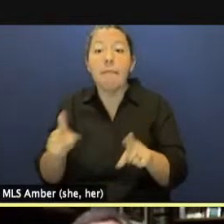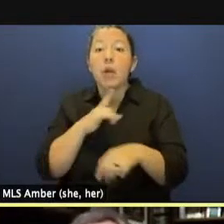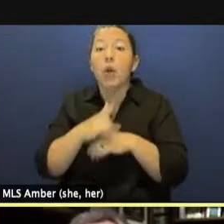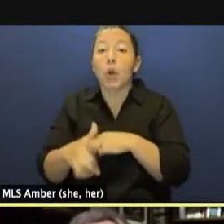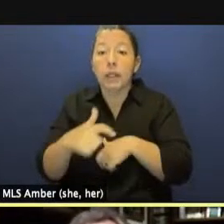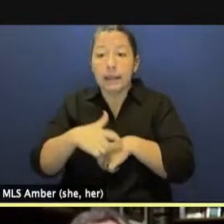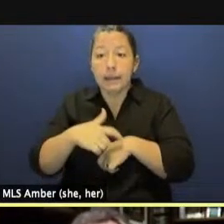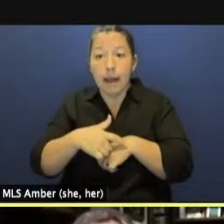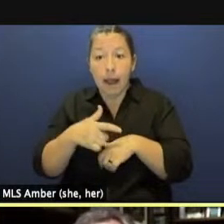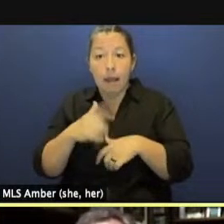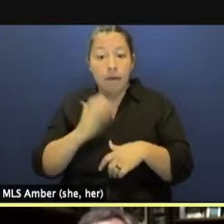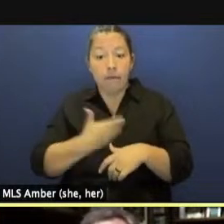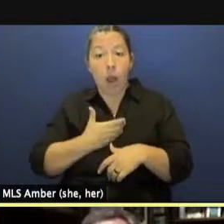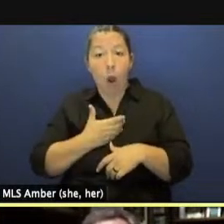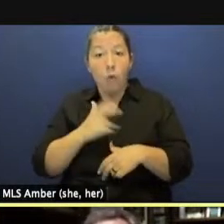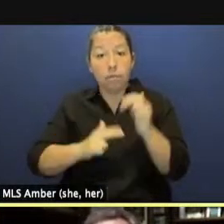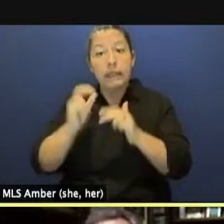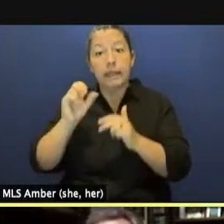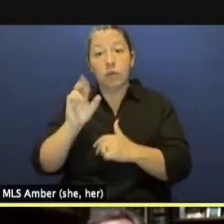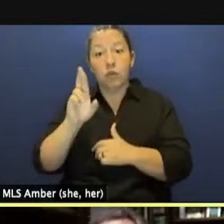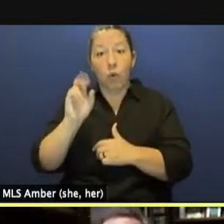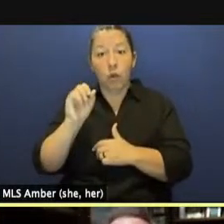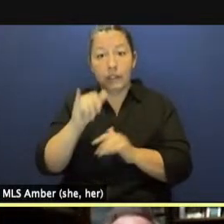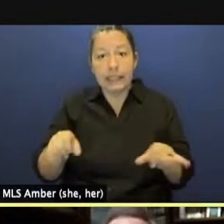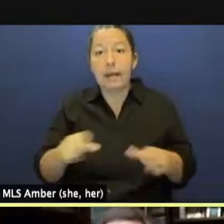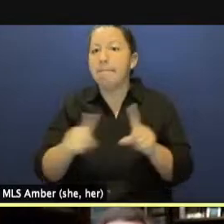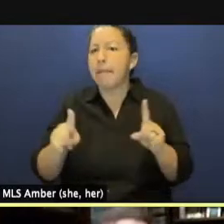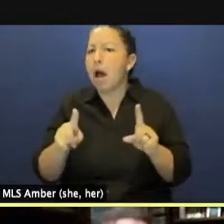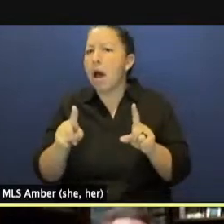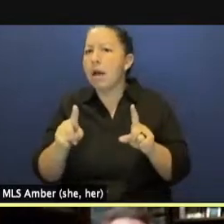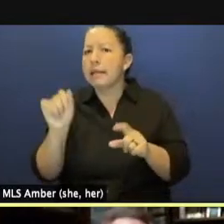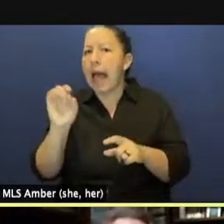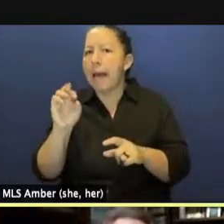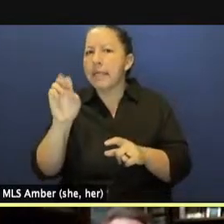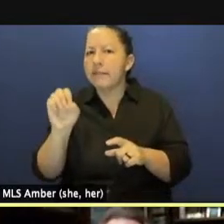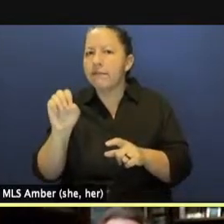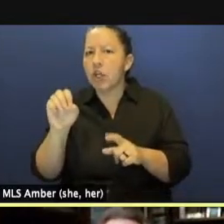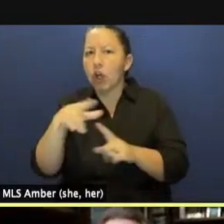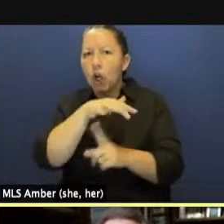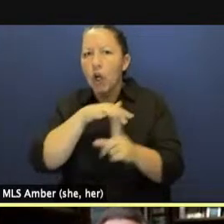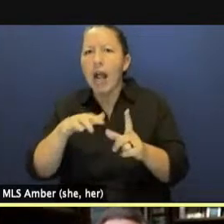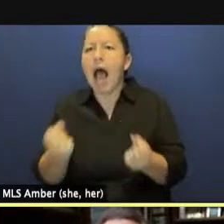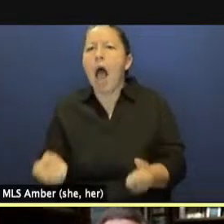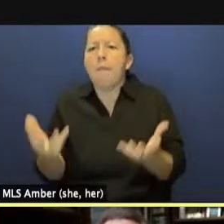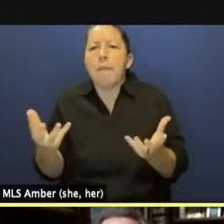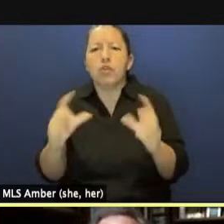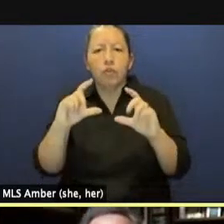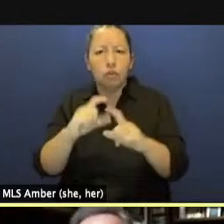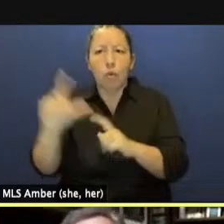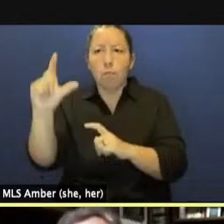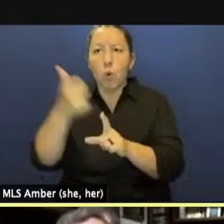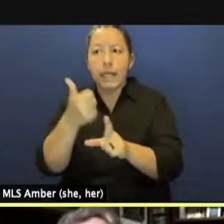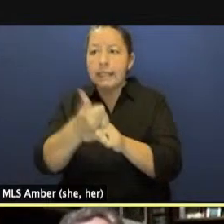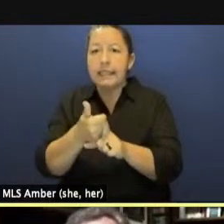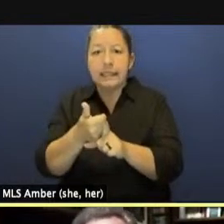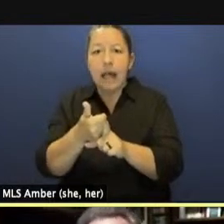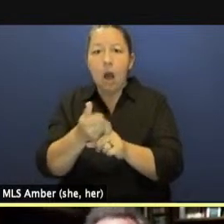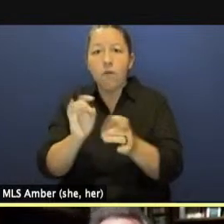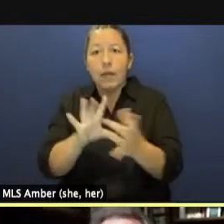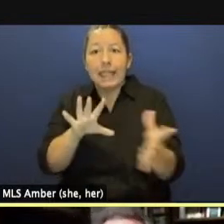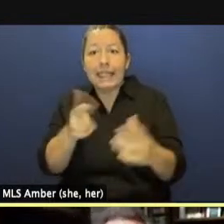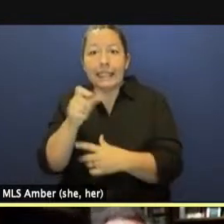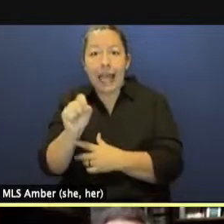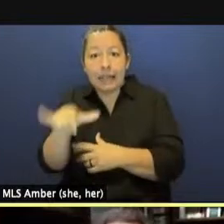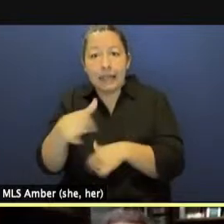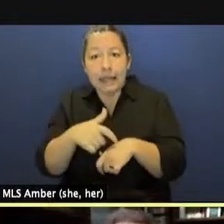Then again, the lunar atmospheric volatiles. How much did the moon outgas during that time? With connected magnetic